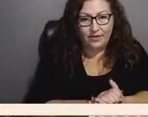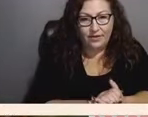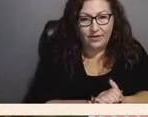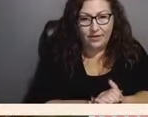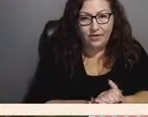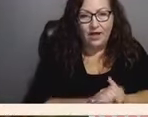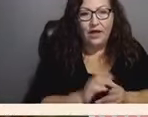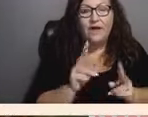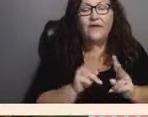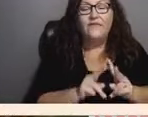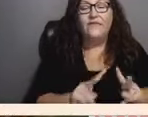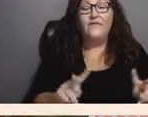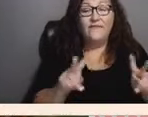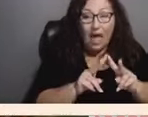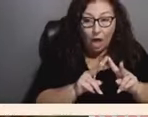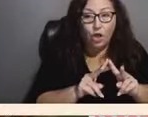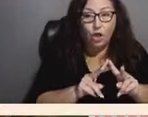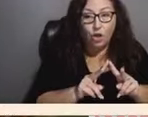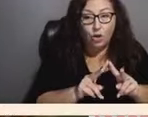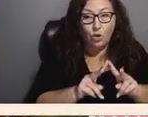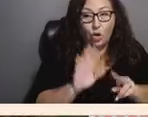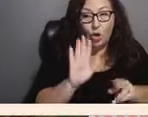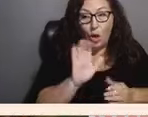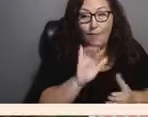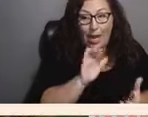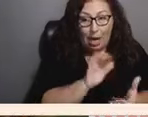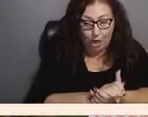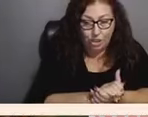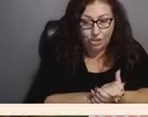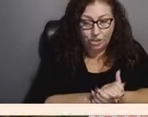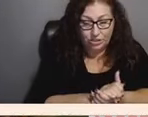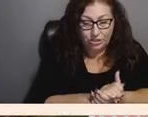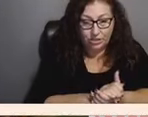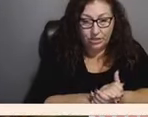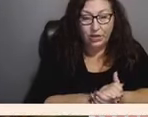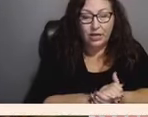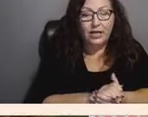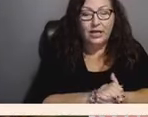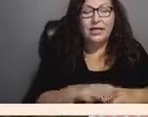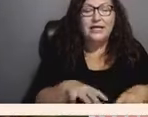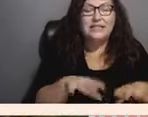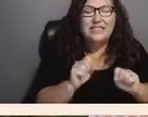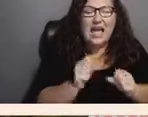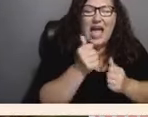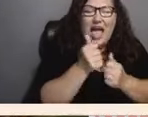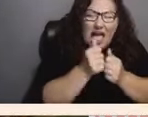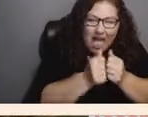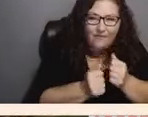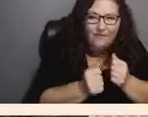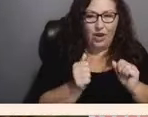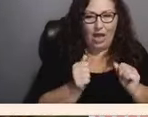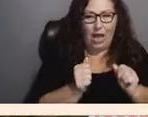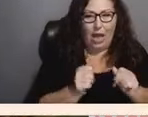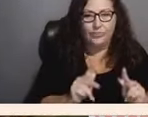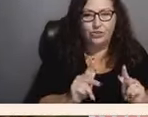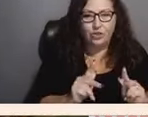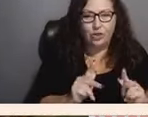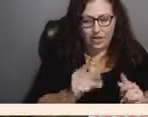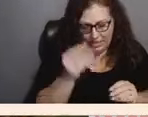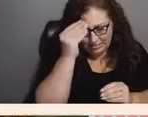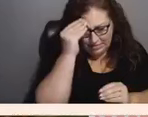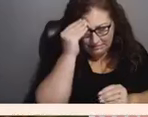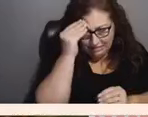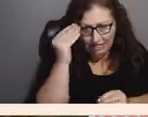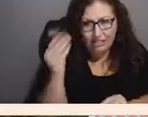Value, men, your marriage. Take every opportunity to let